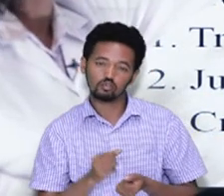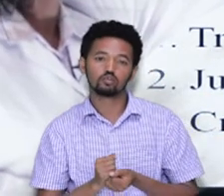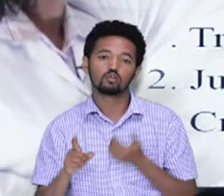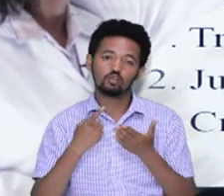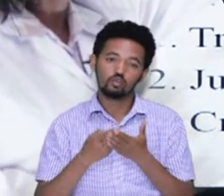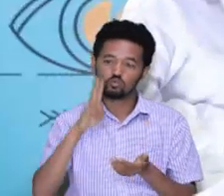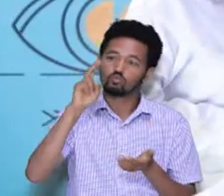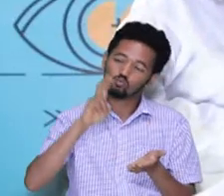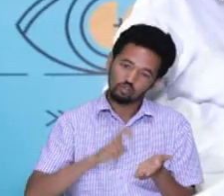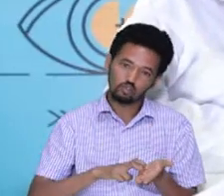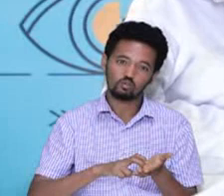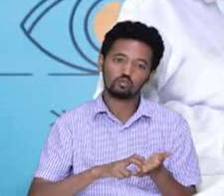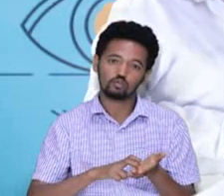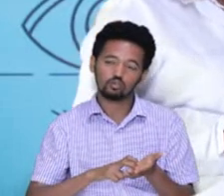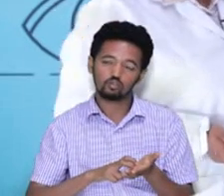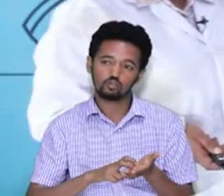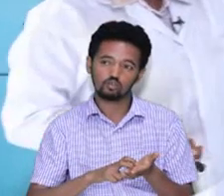between